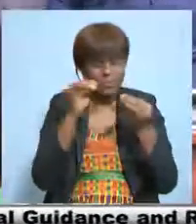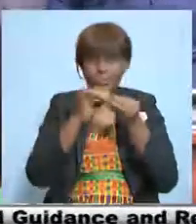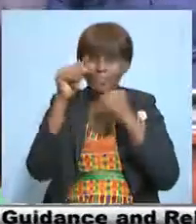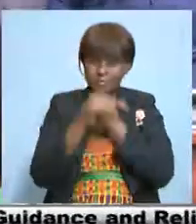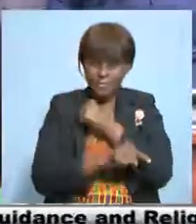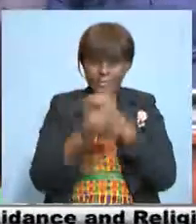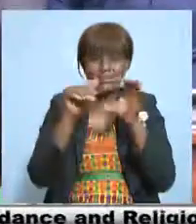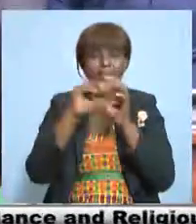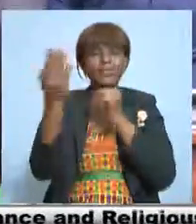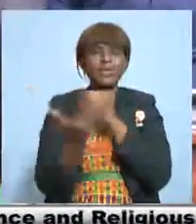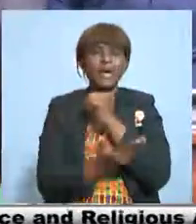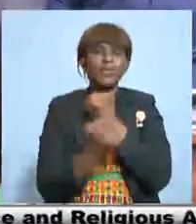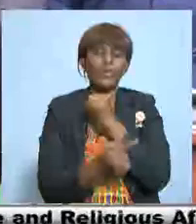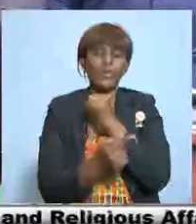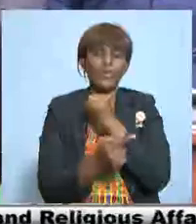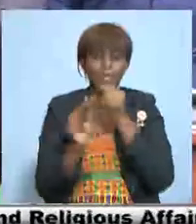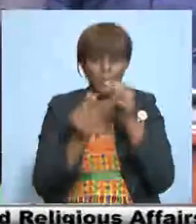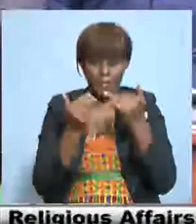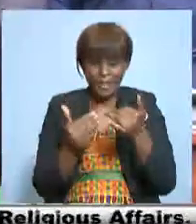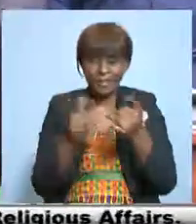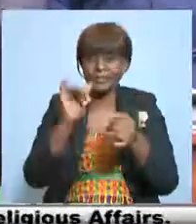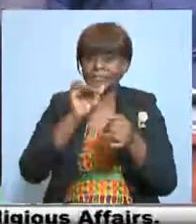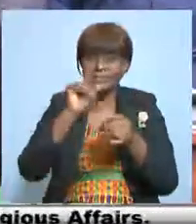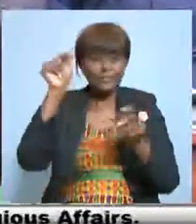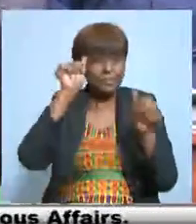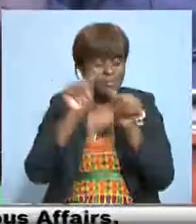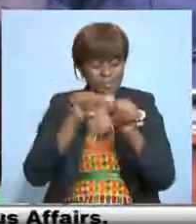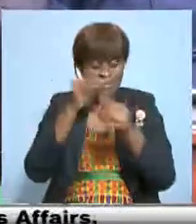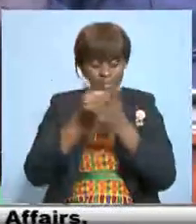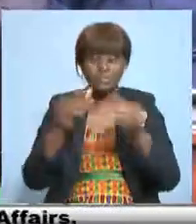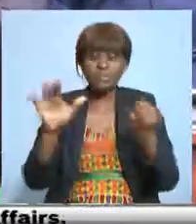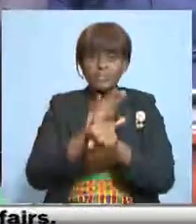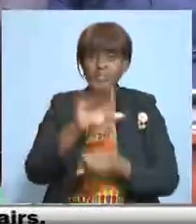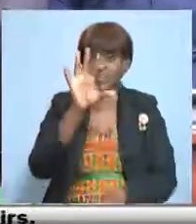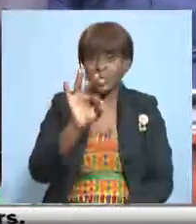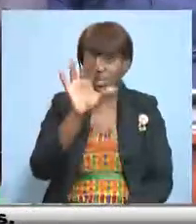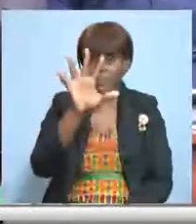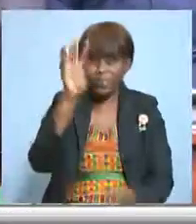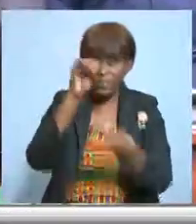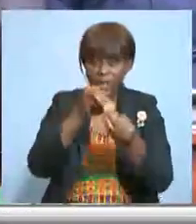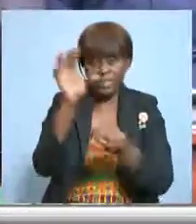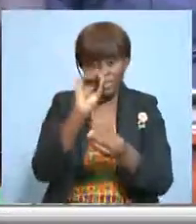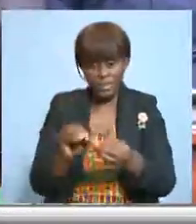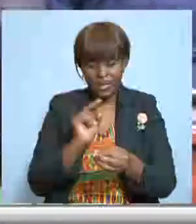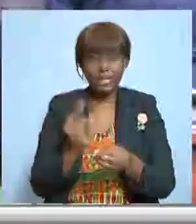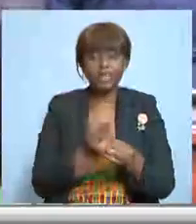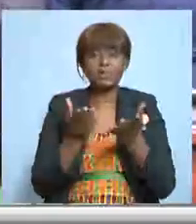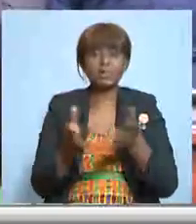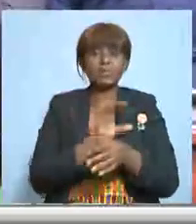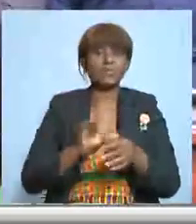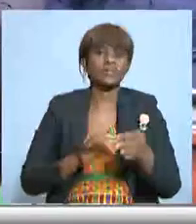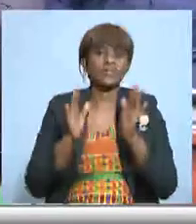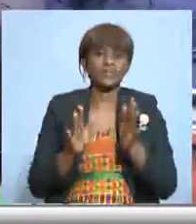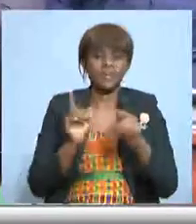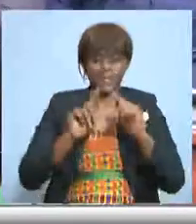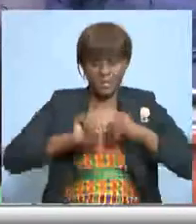in our preamble. So we unanimously agree that 95%+ of us are Christians.